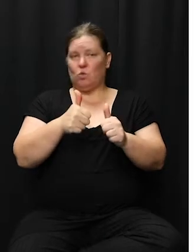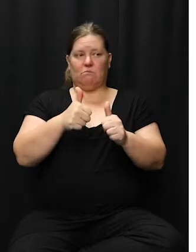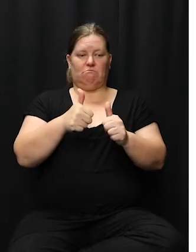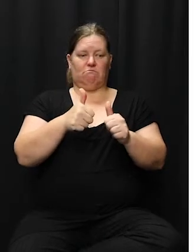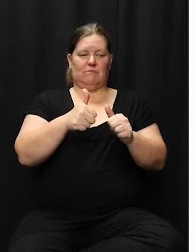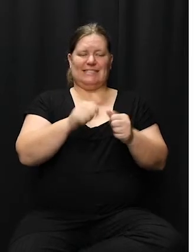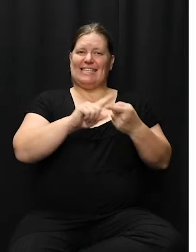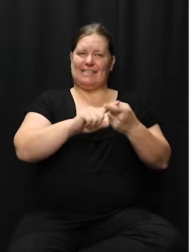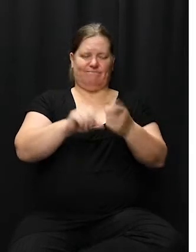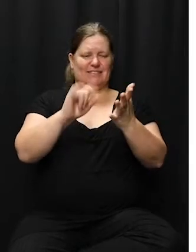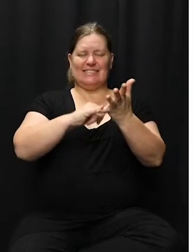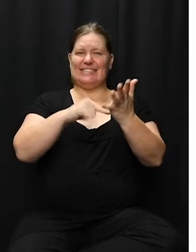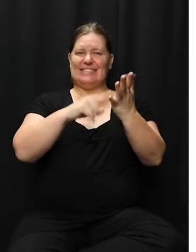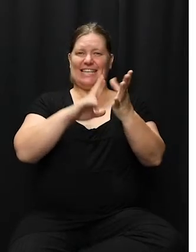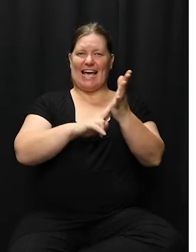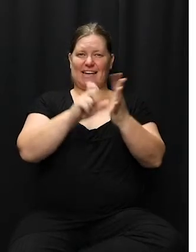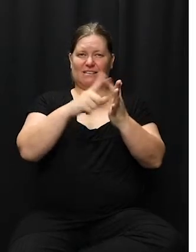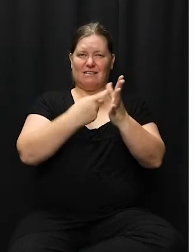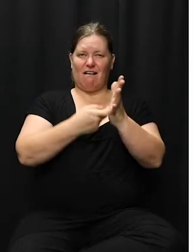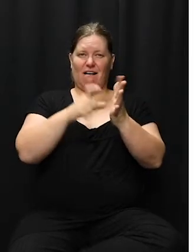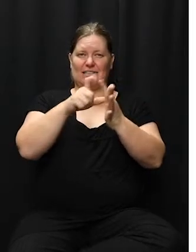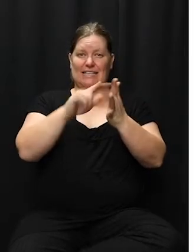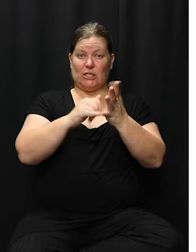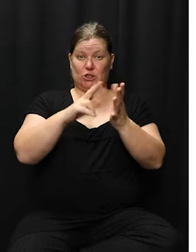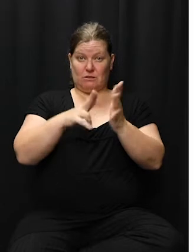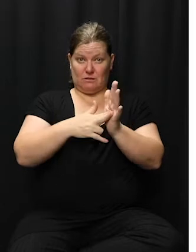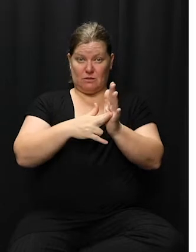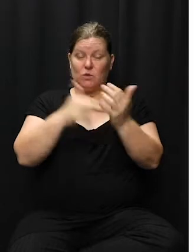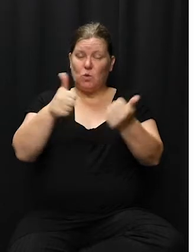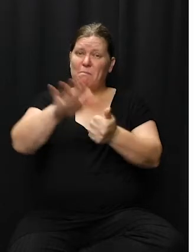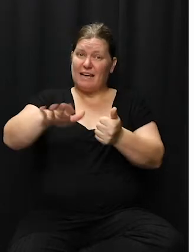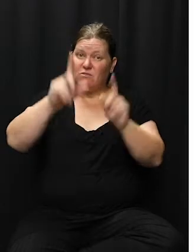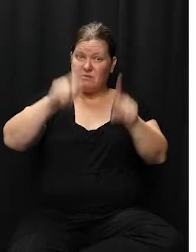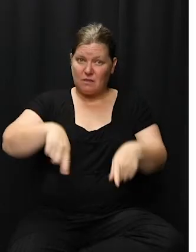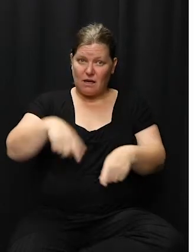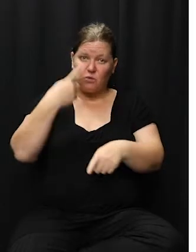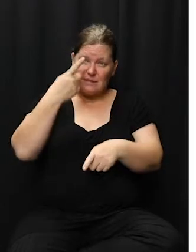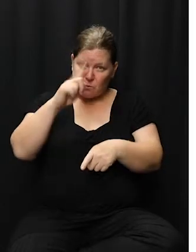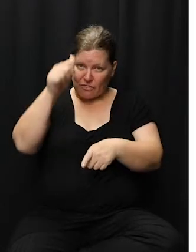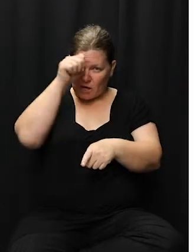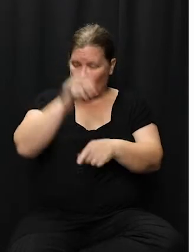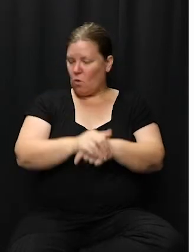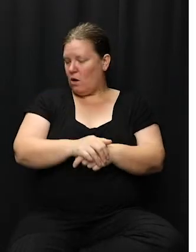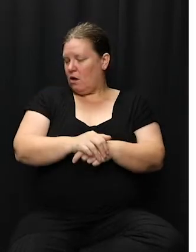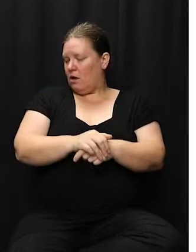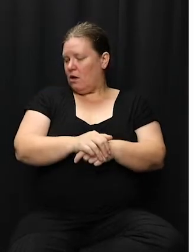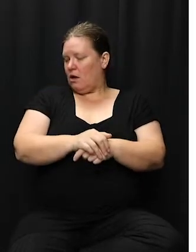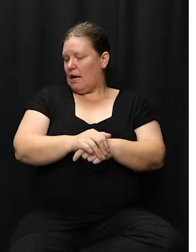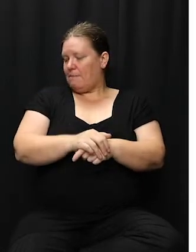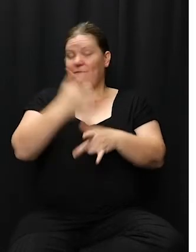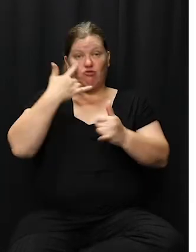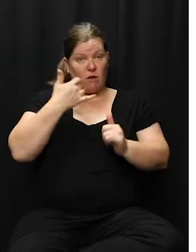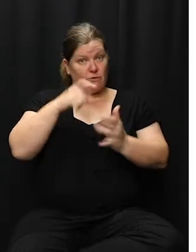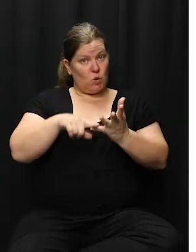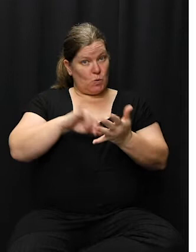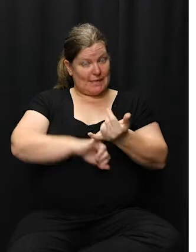But it's a good standardised checklist. It's a good place to start, so it's good to know about.